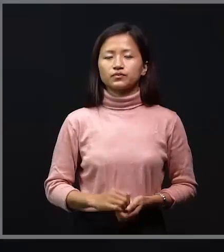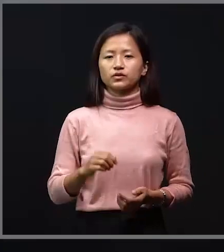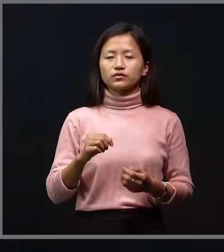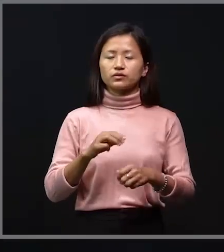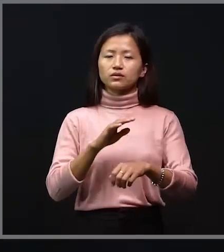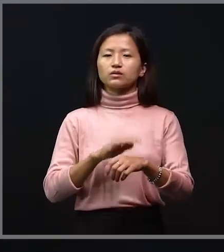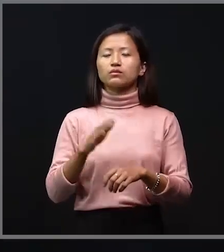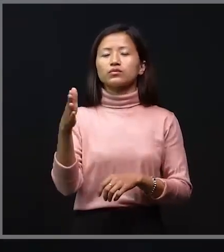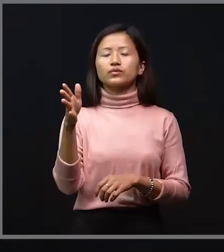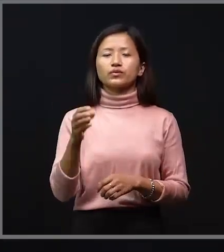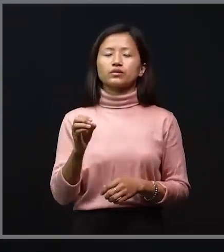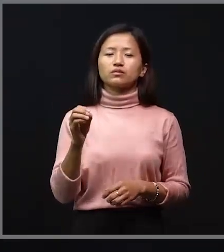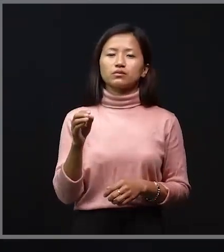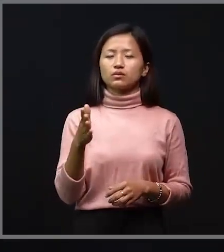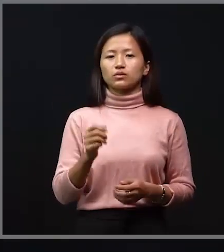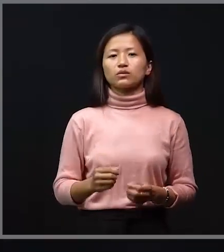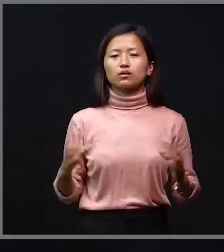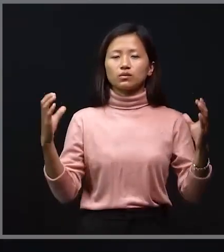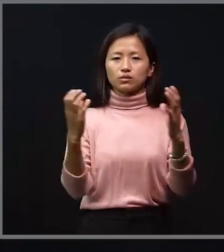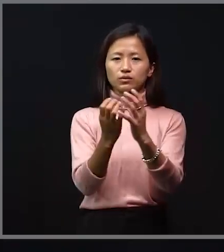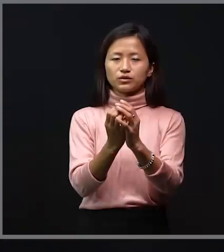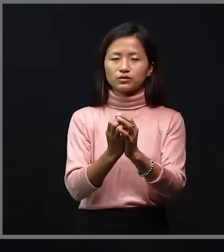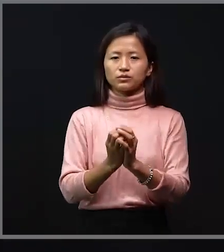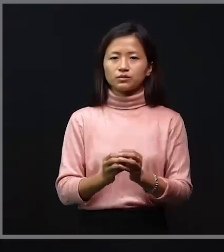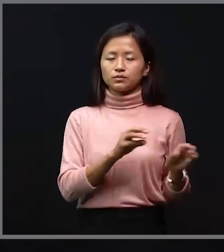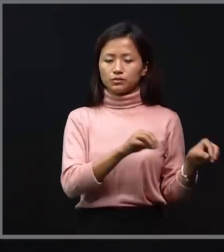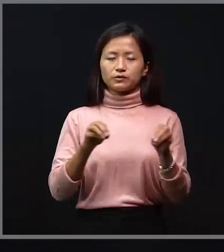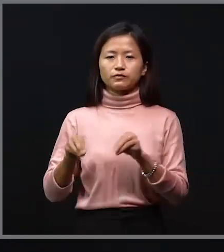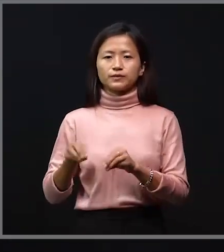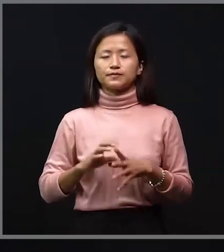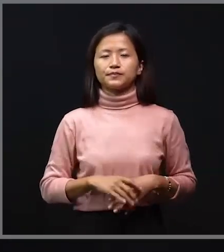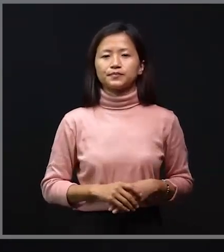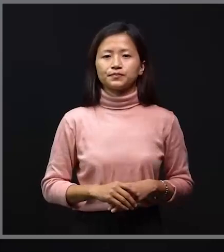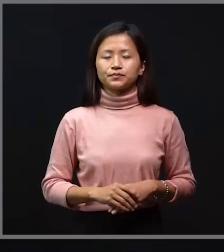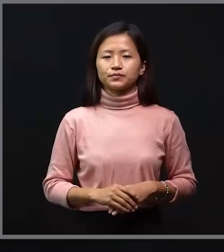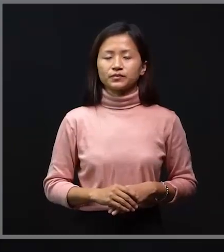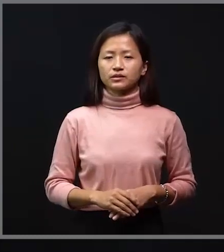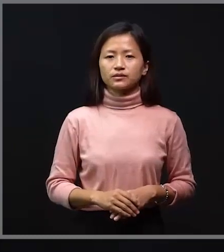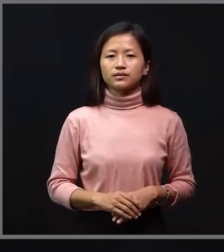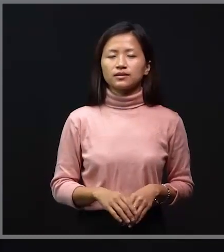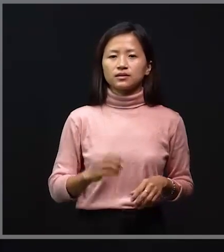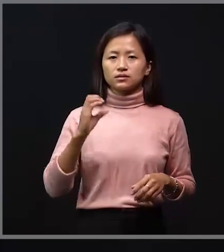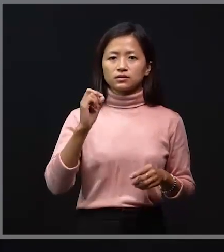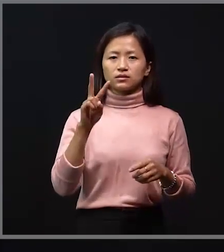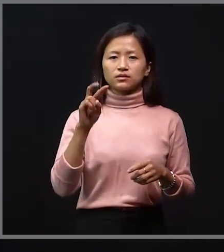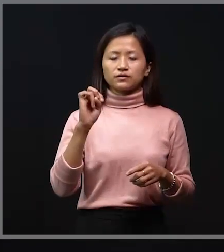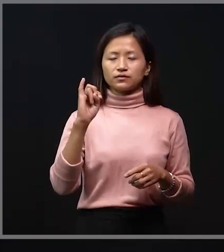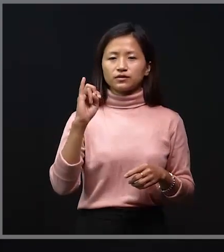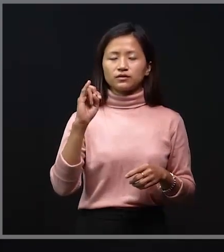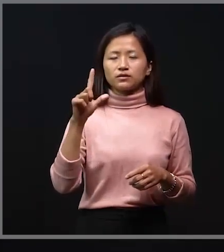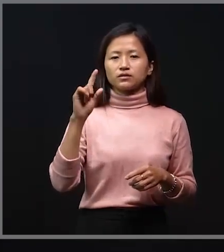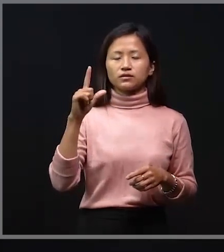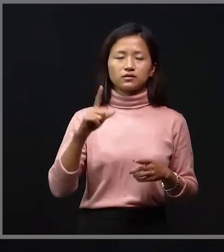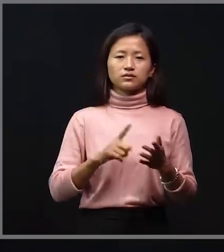non-cooperation movement. Then we have also discussed about the civil disobedience movement, which Gandhiji